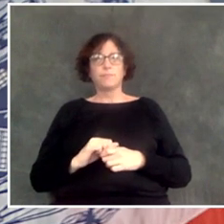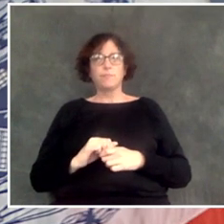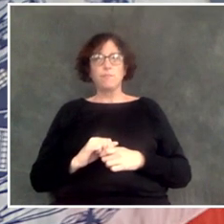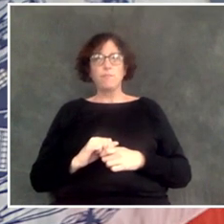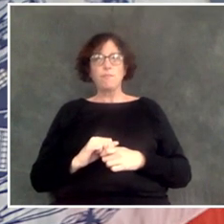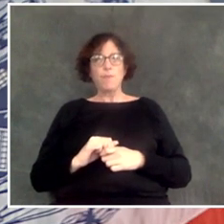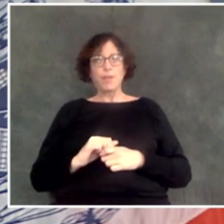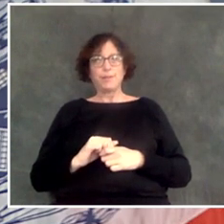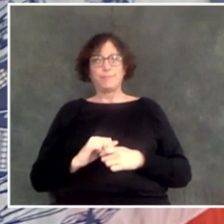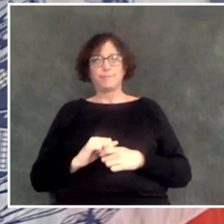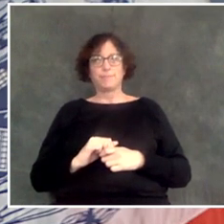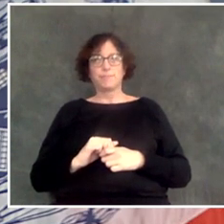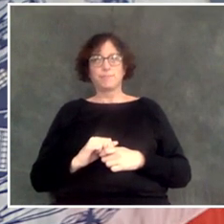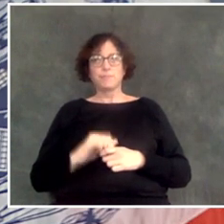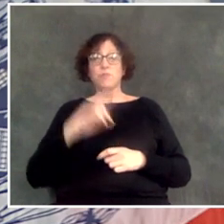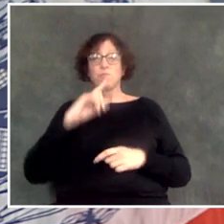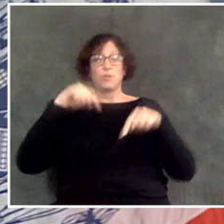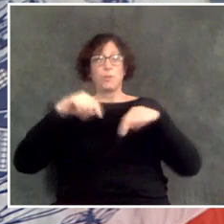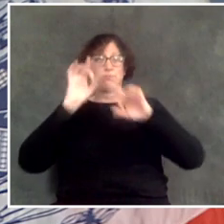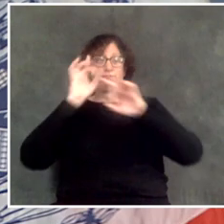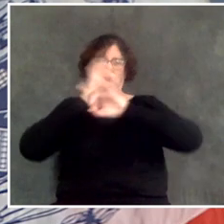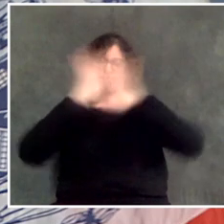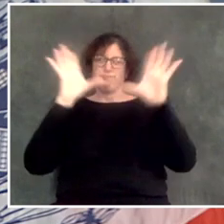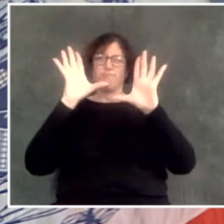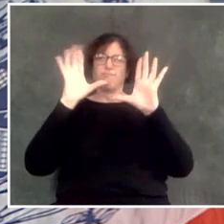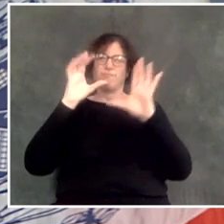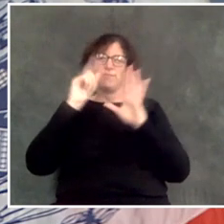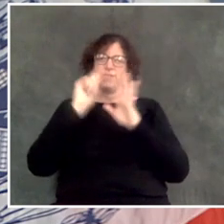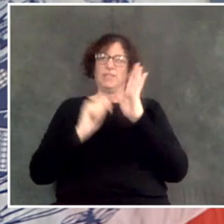noble workforce. We're going to work with